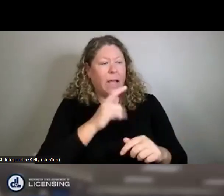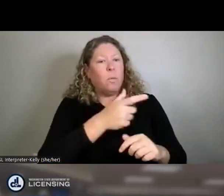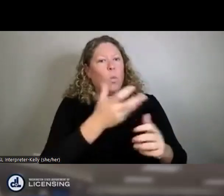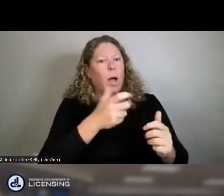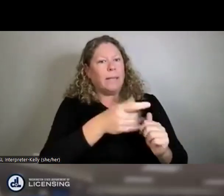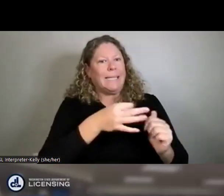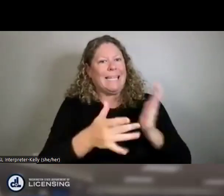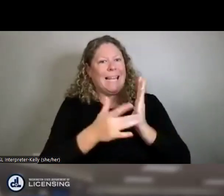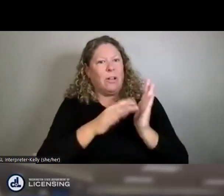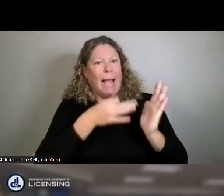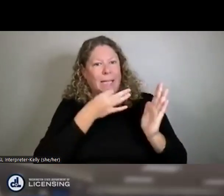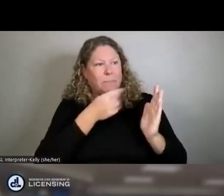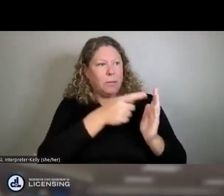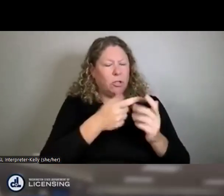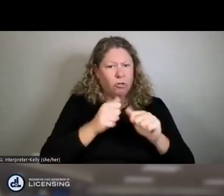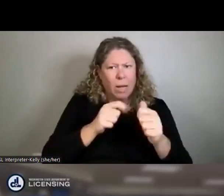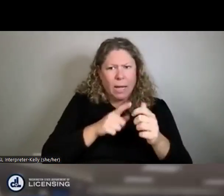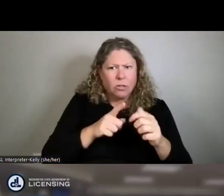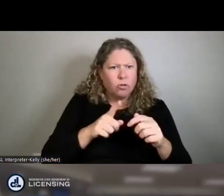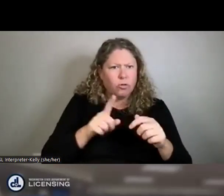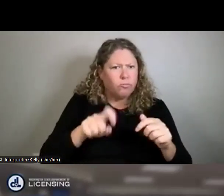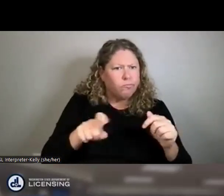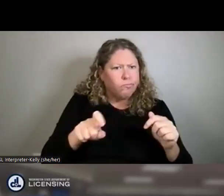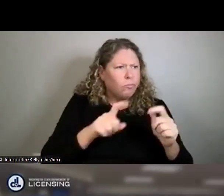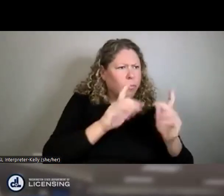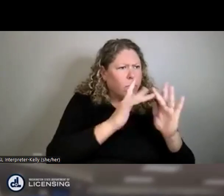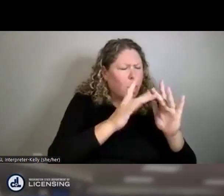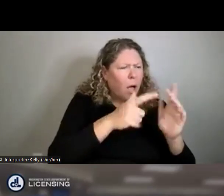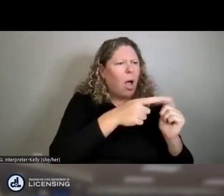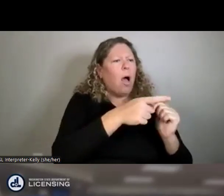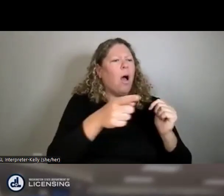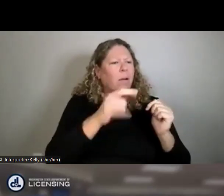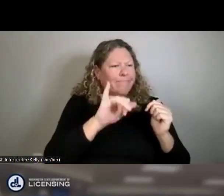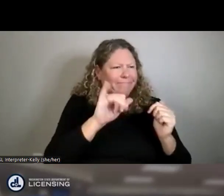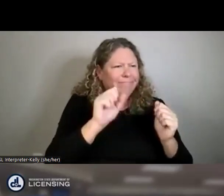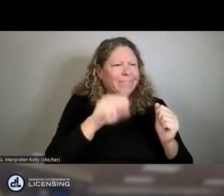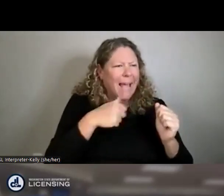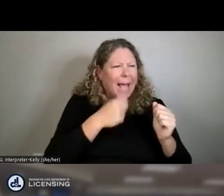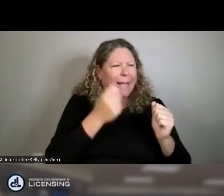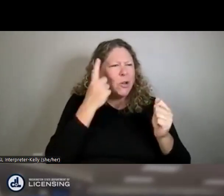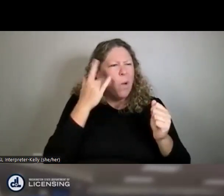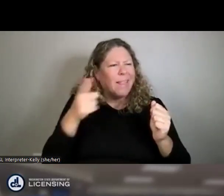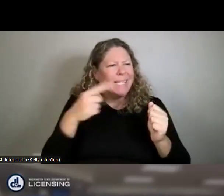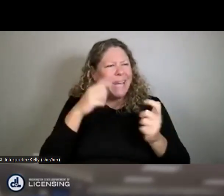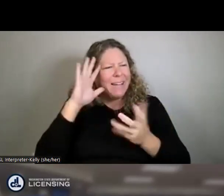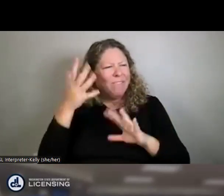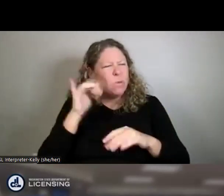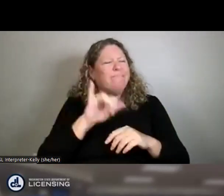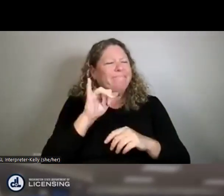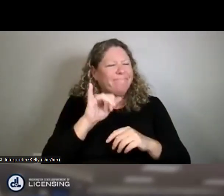and finding that, yes, this is a pitfall, this is an issue. I can see why this would be confusing. So really, it